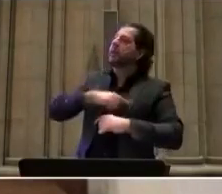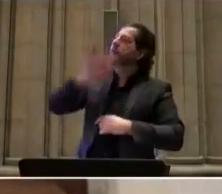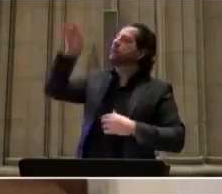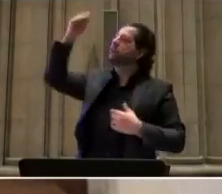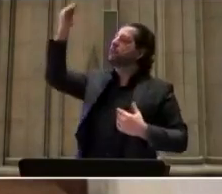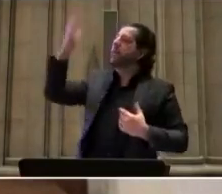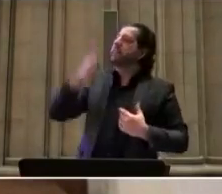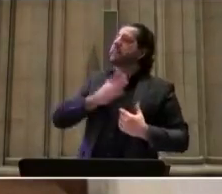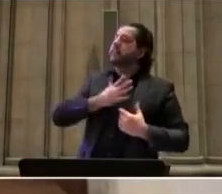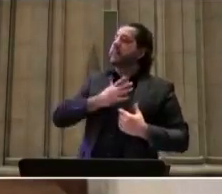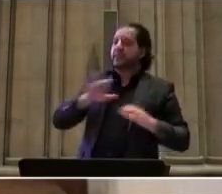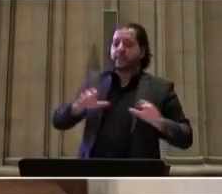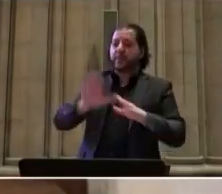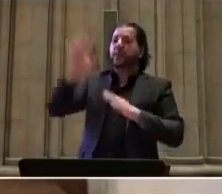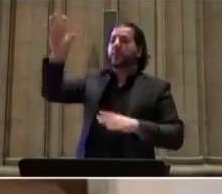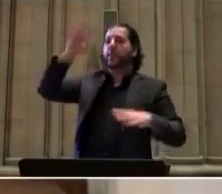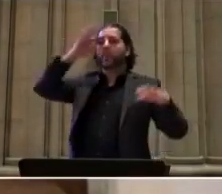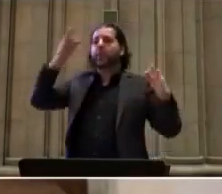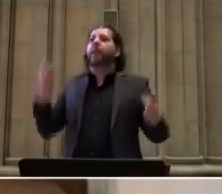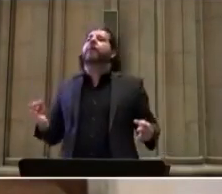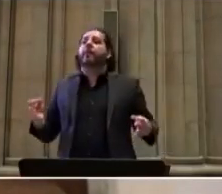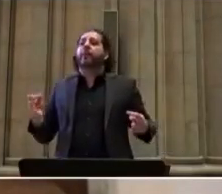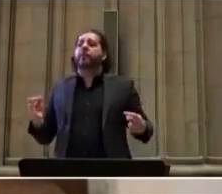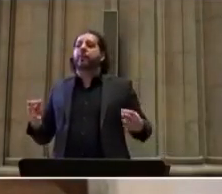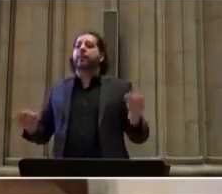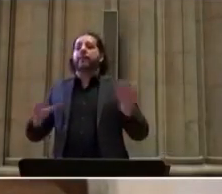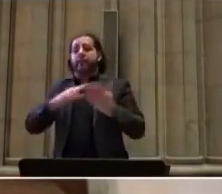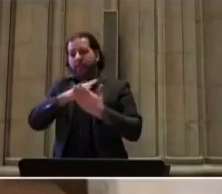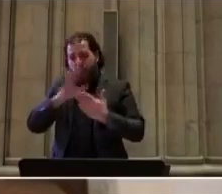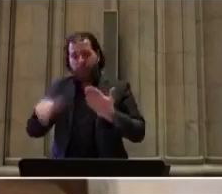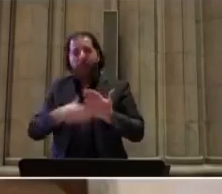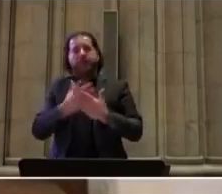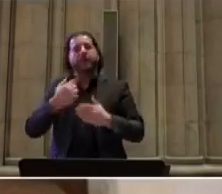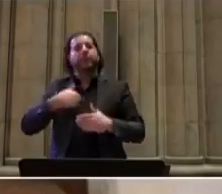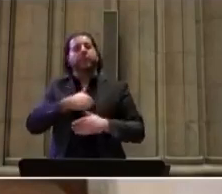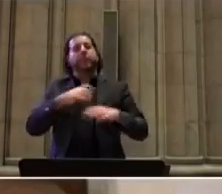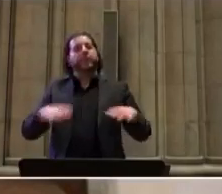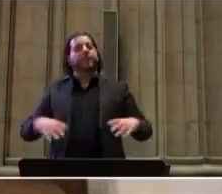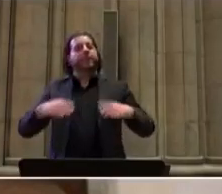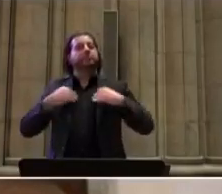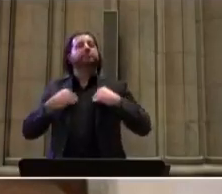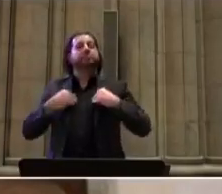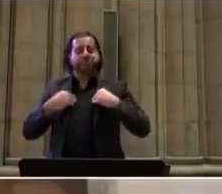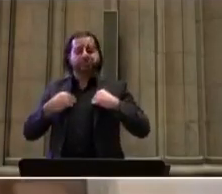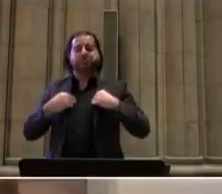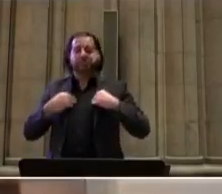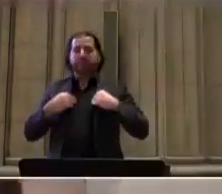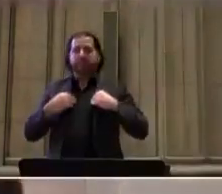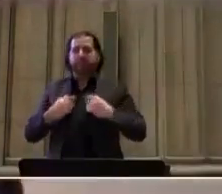grace to do your will in all that we undertake.